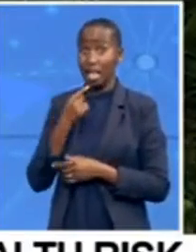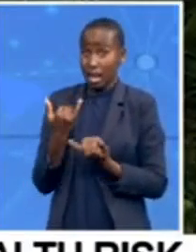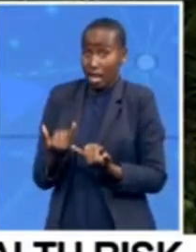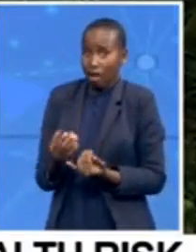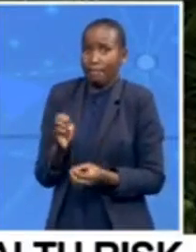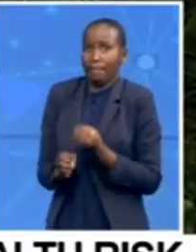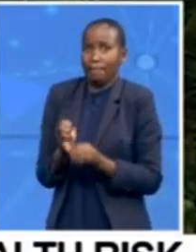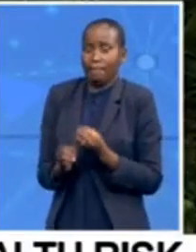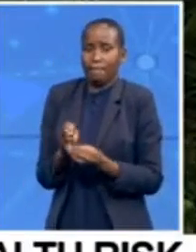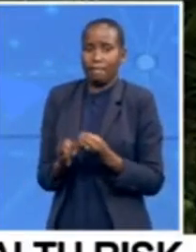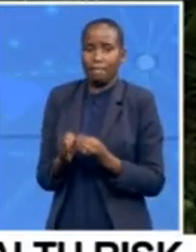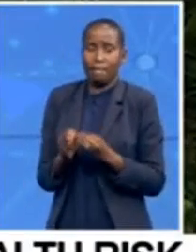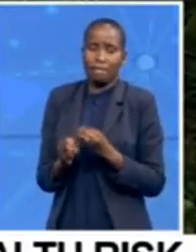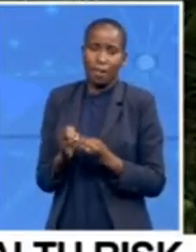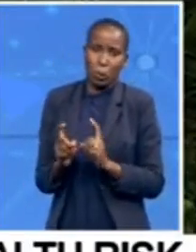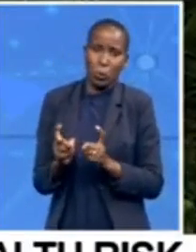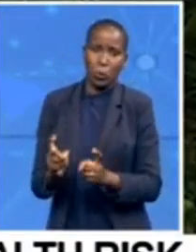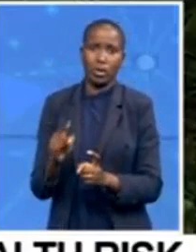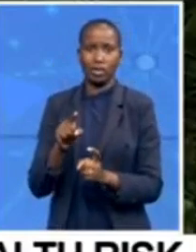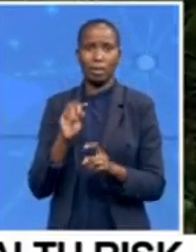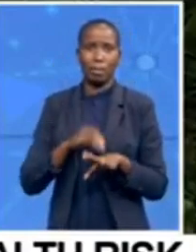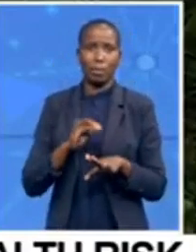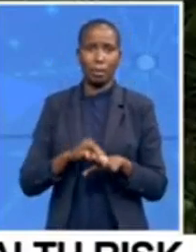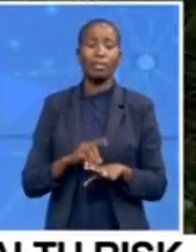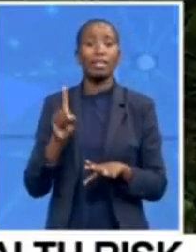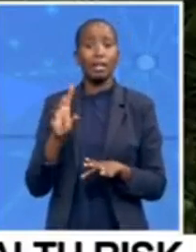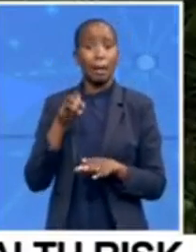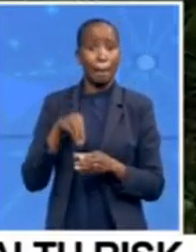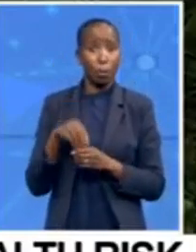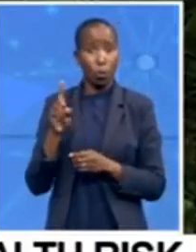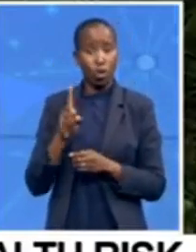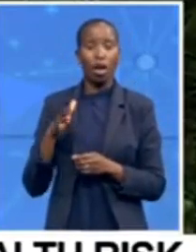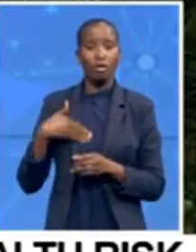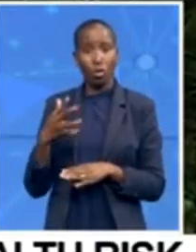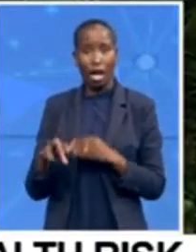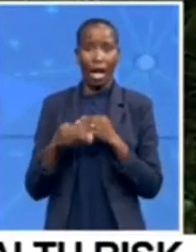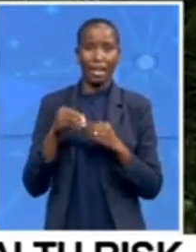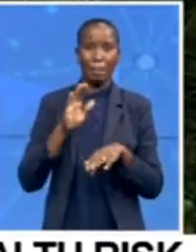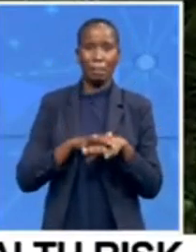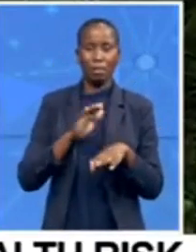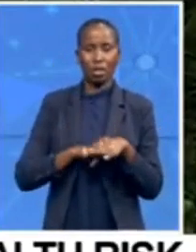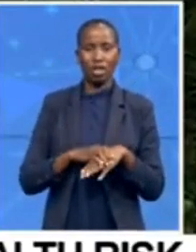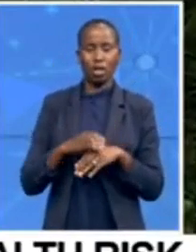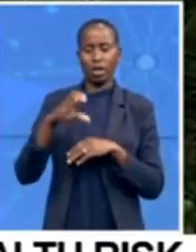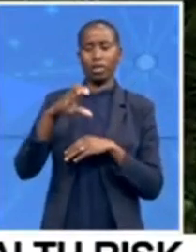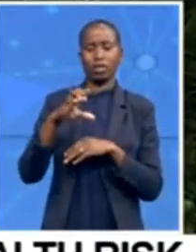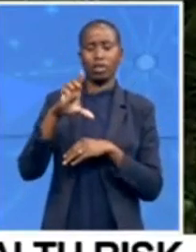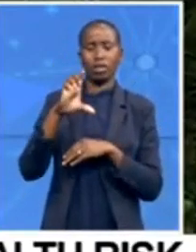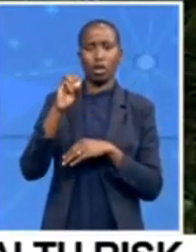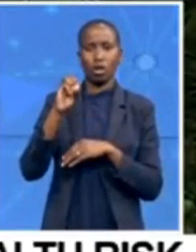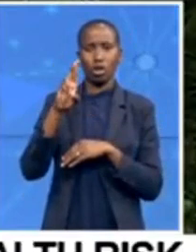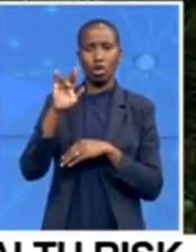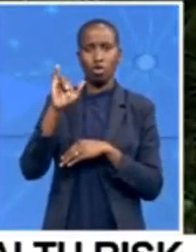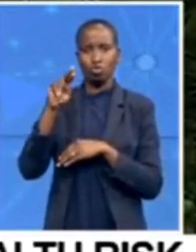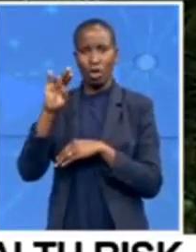problem. This includes taking measures like adding more chlorine in the water during treatment to make sure that the water that comes to the people is,